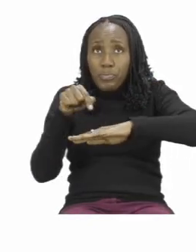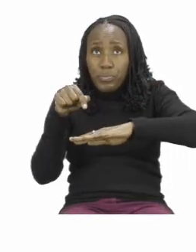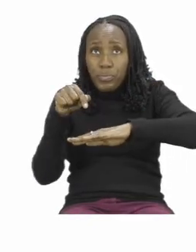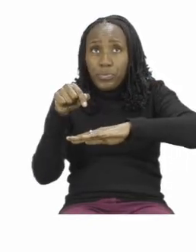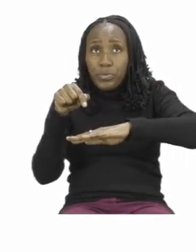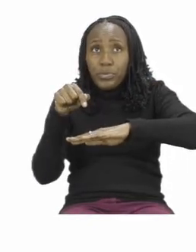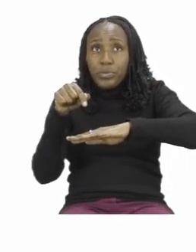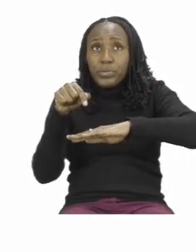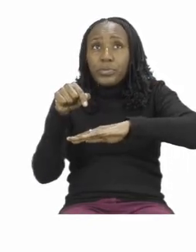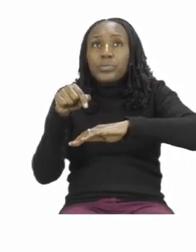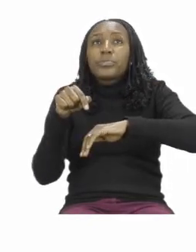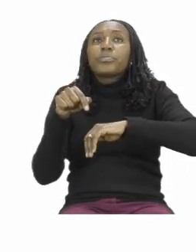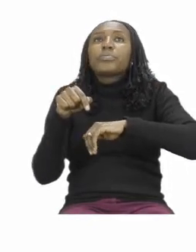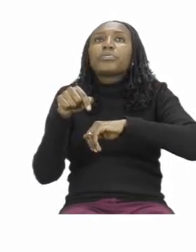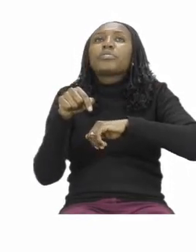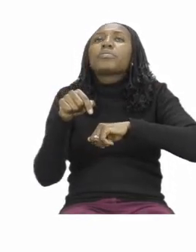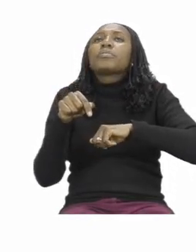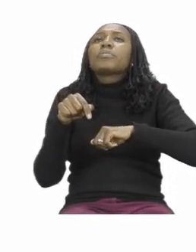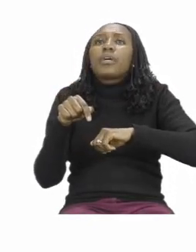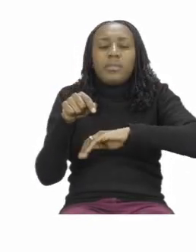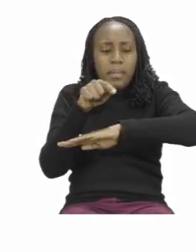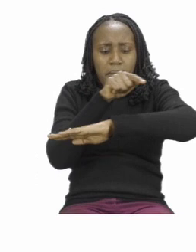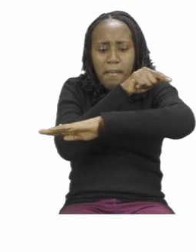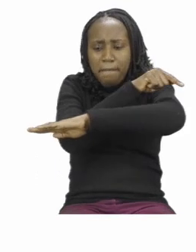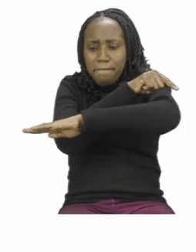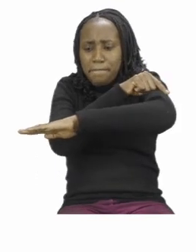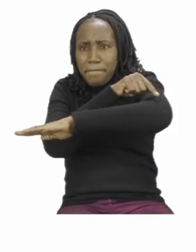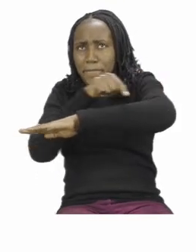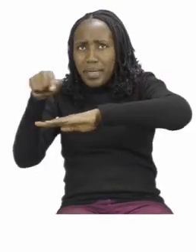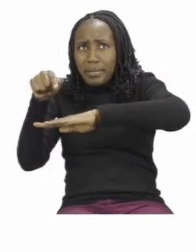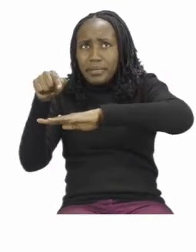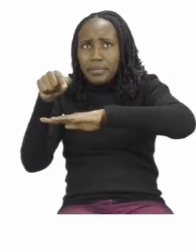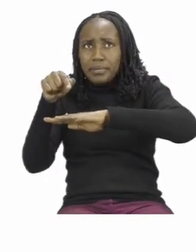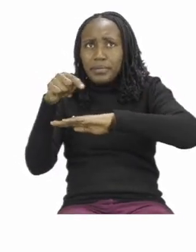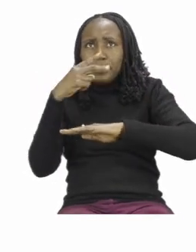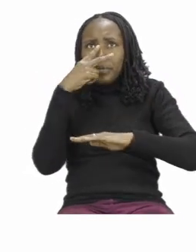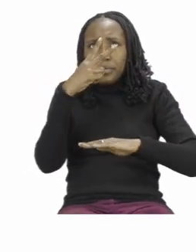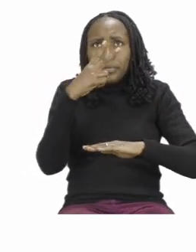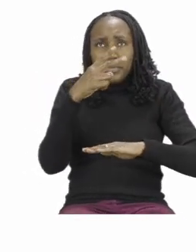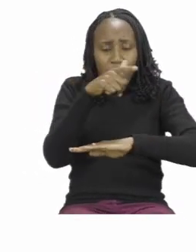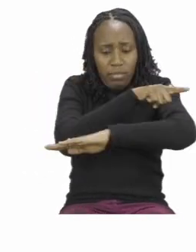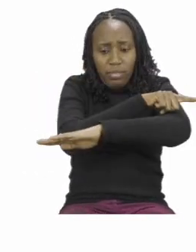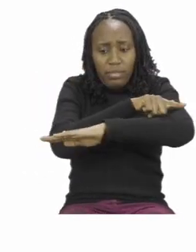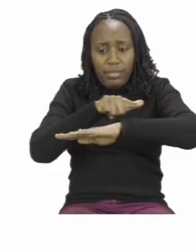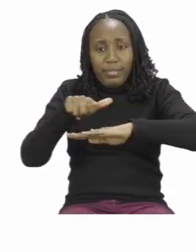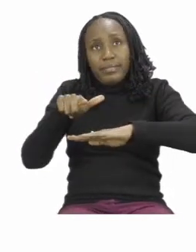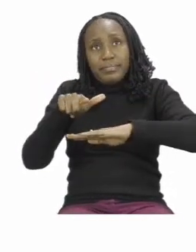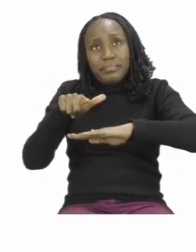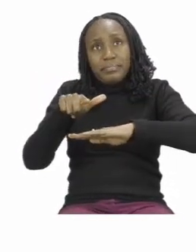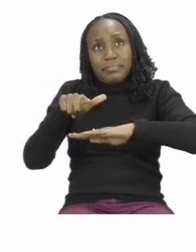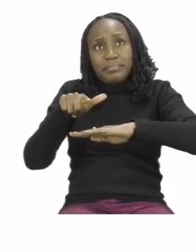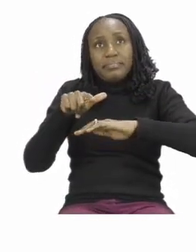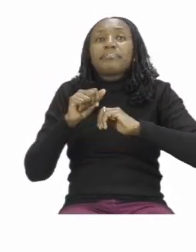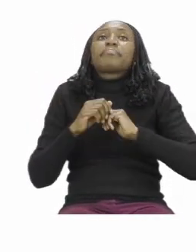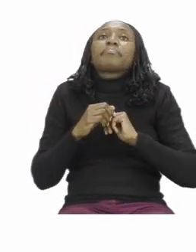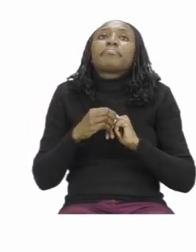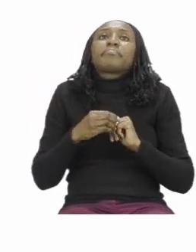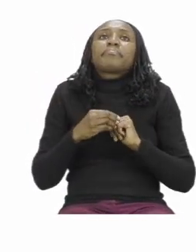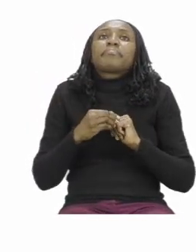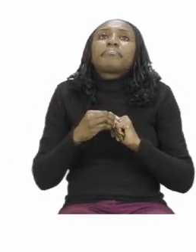use a ruler and draw a straight line according to the length indicated on